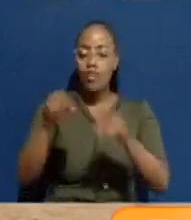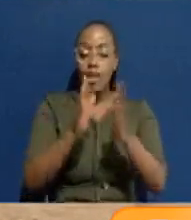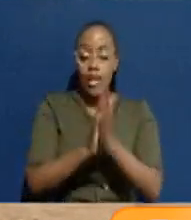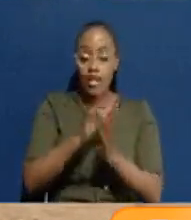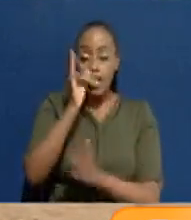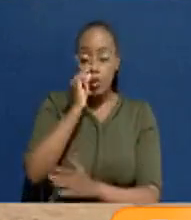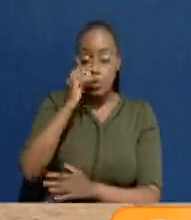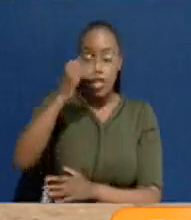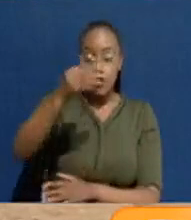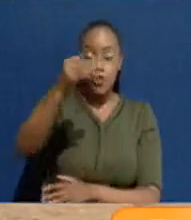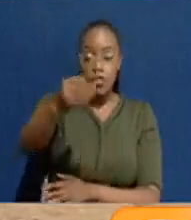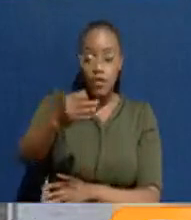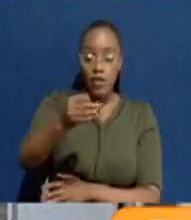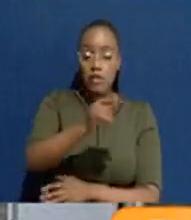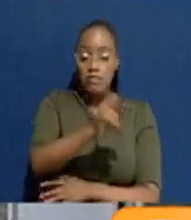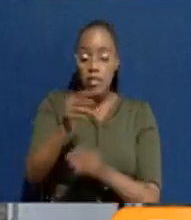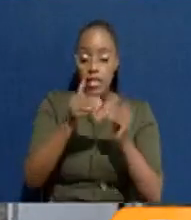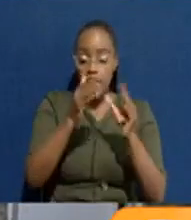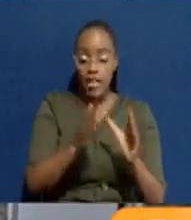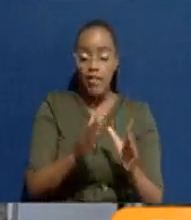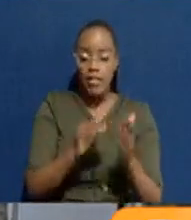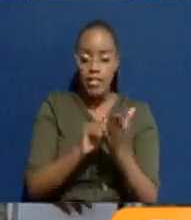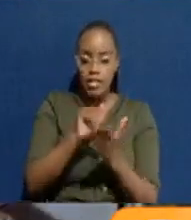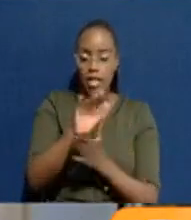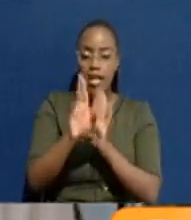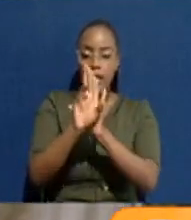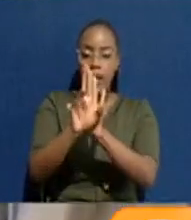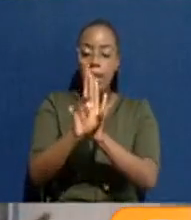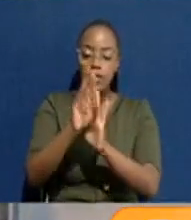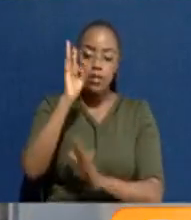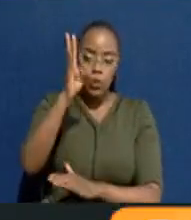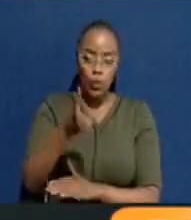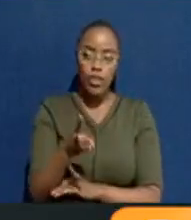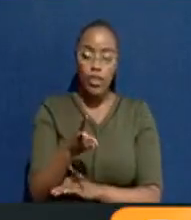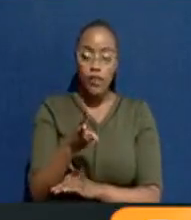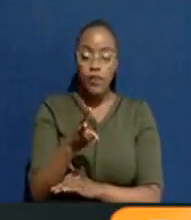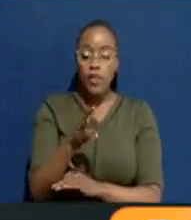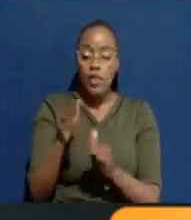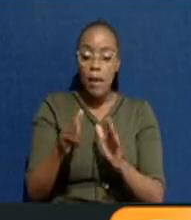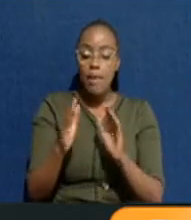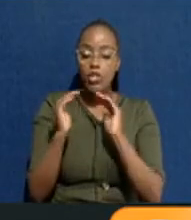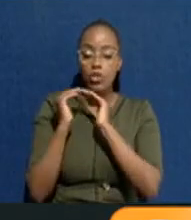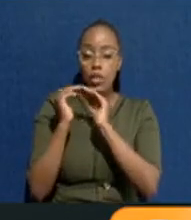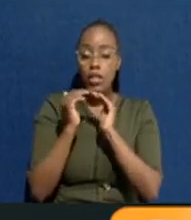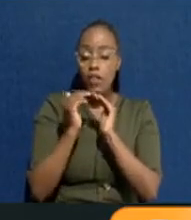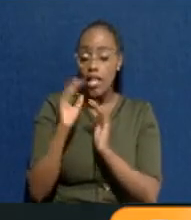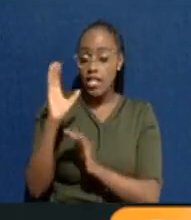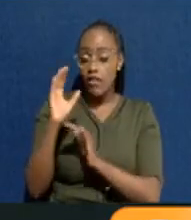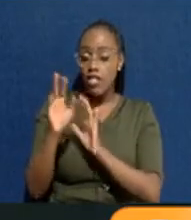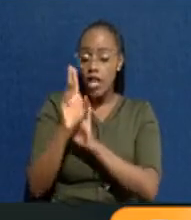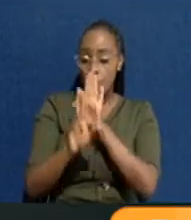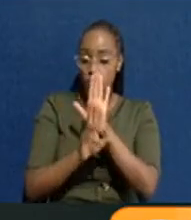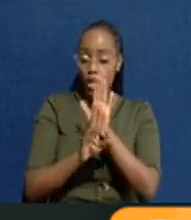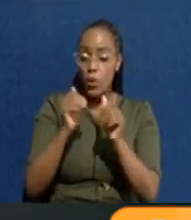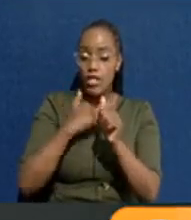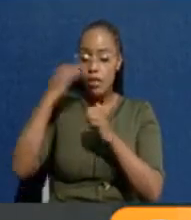of Sudan. The generals will also send their representatives. The path to a democratic civilian rule stalled